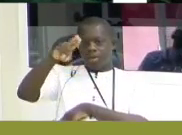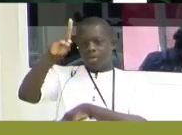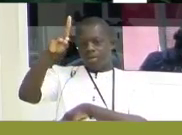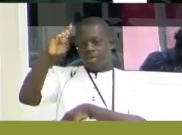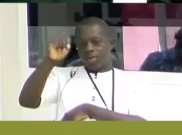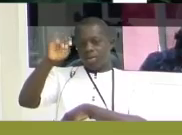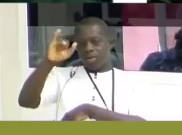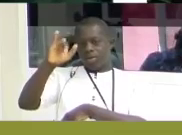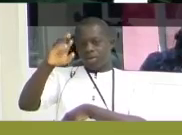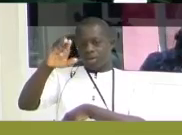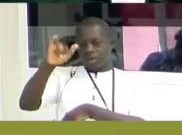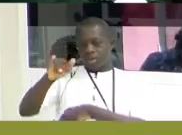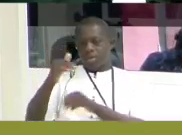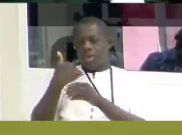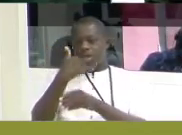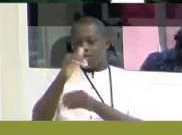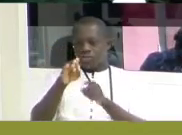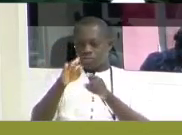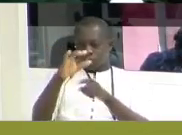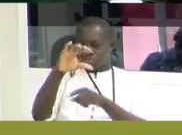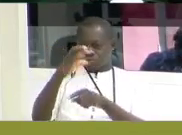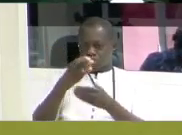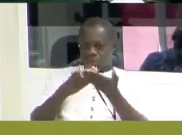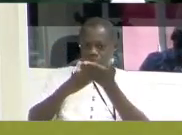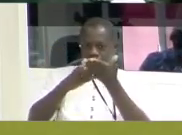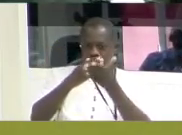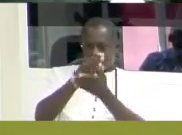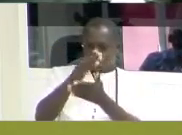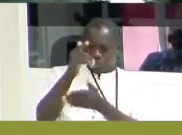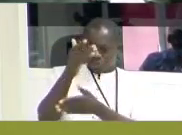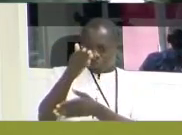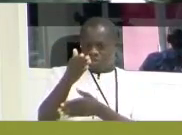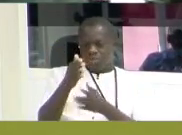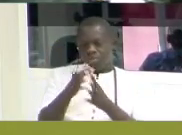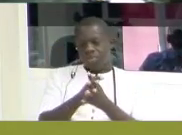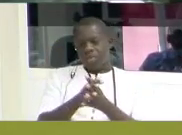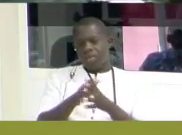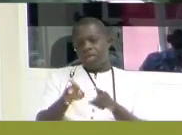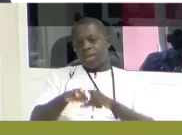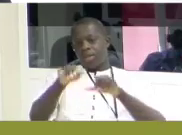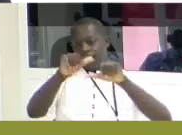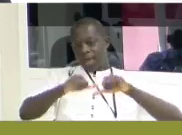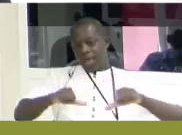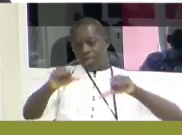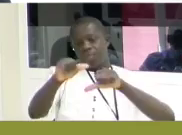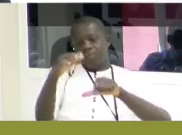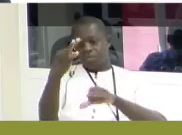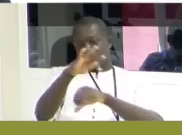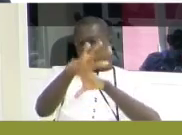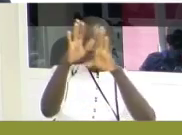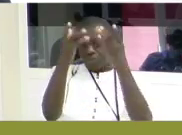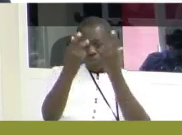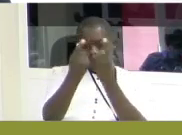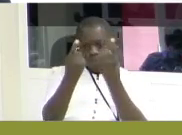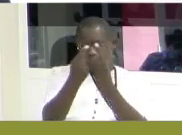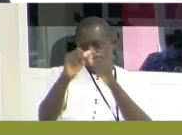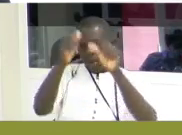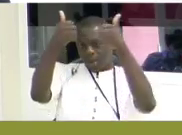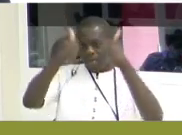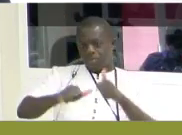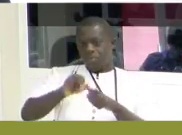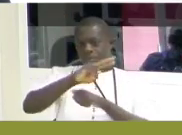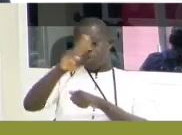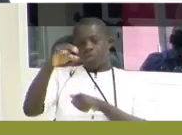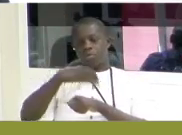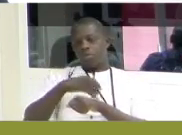to talk about the hospital? The environment then, such things when they happen, they don't even wait to investigate. They may just point